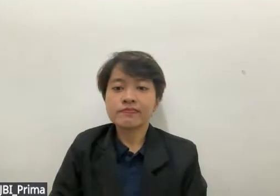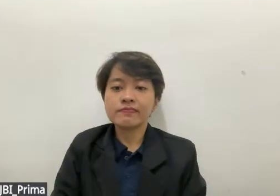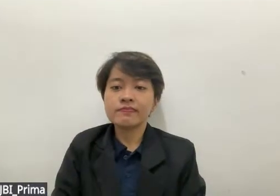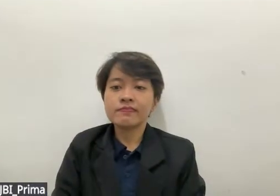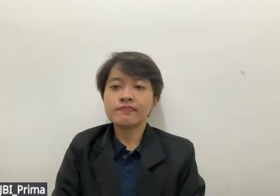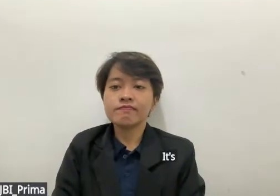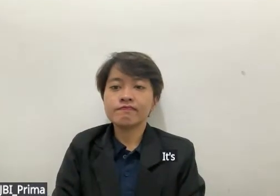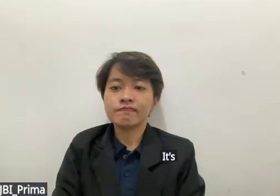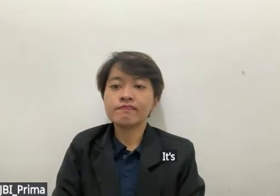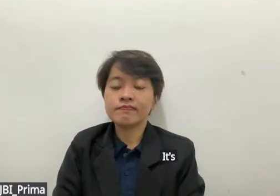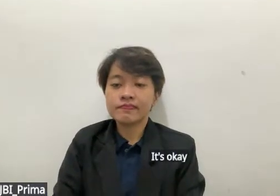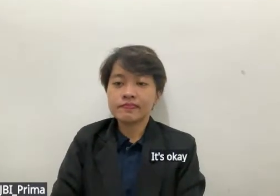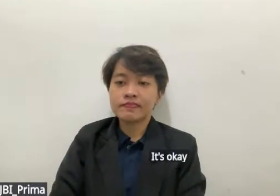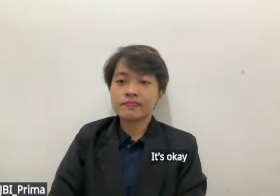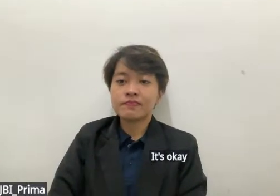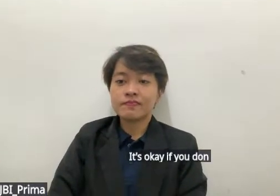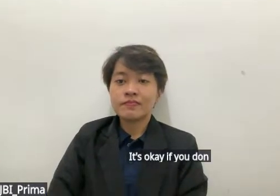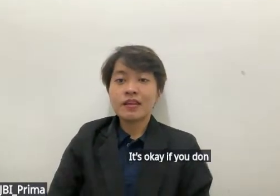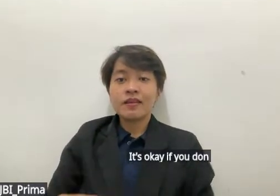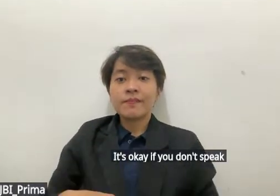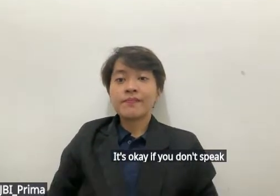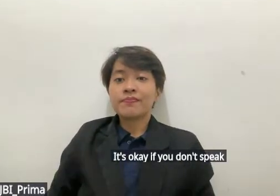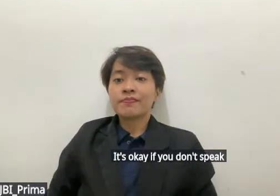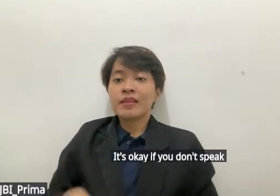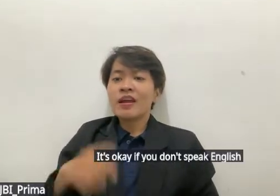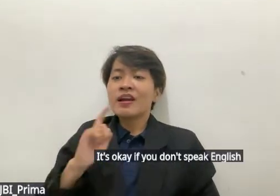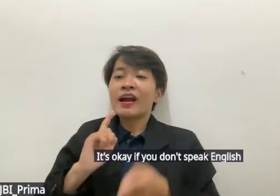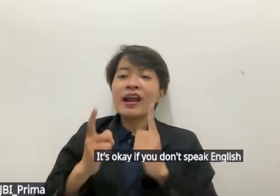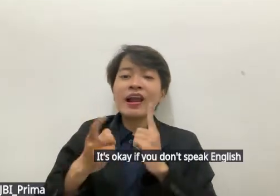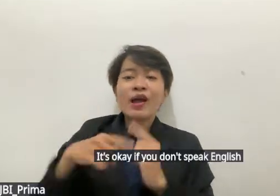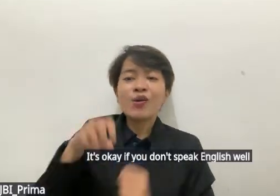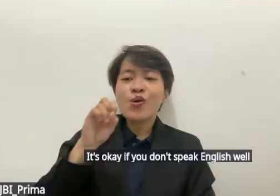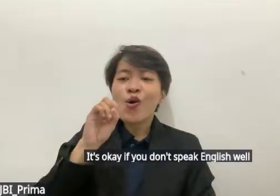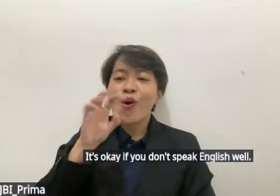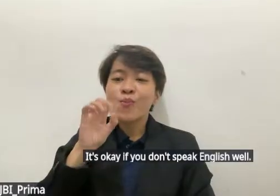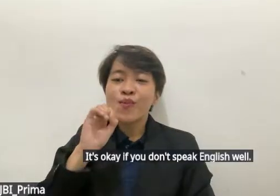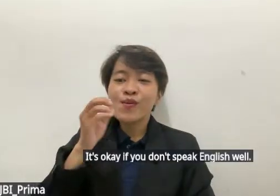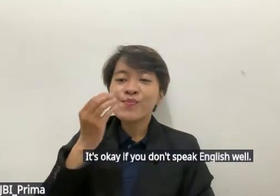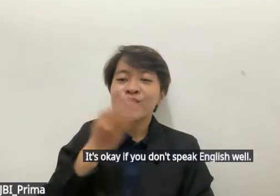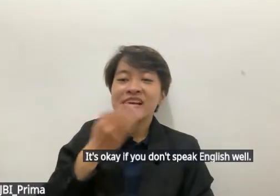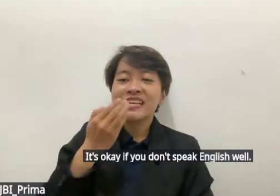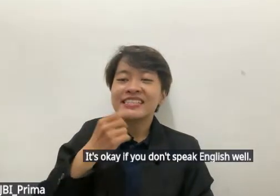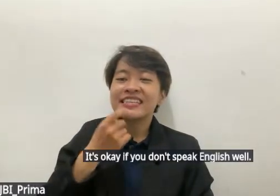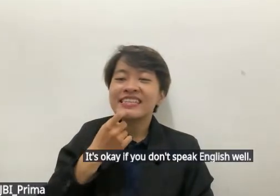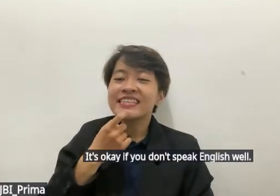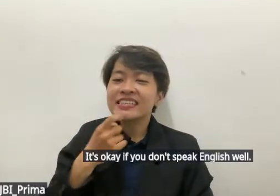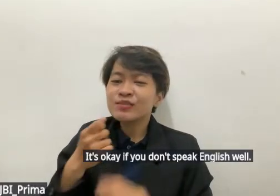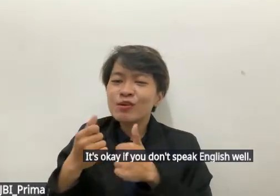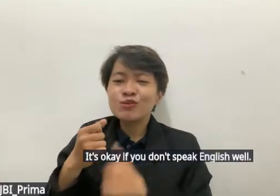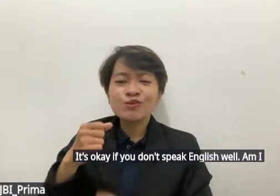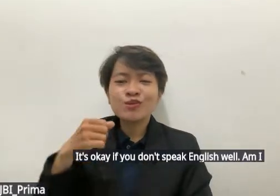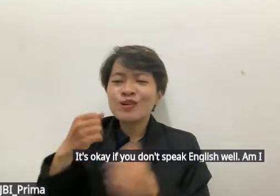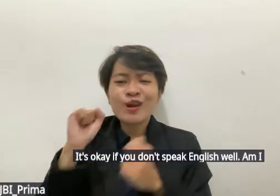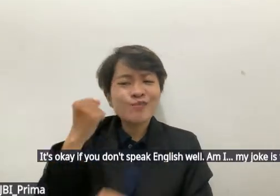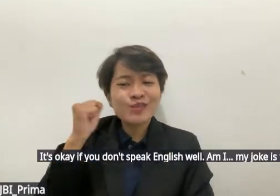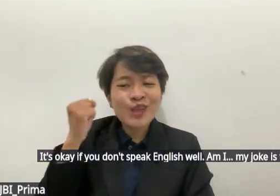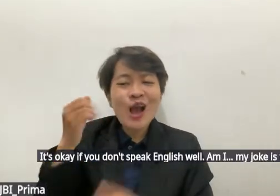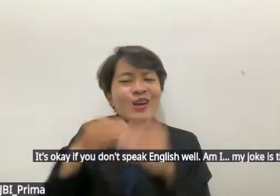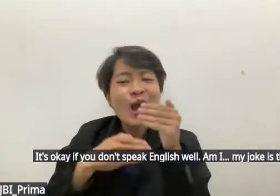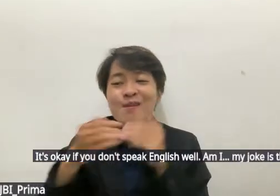It's okay if you don't speak English well. My Okay. joke is